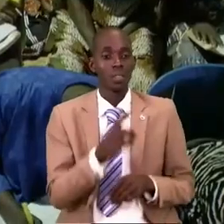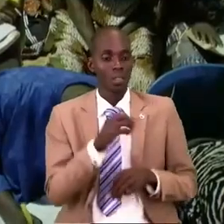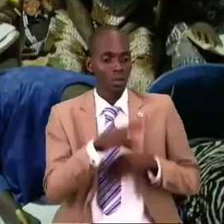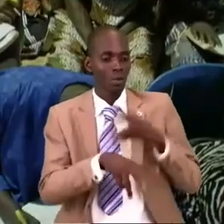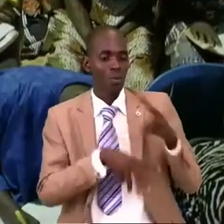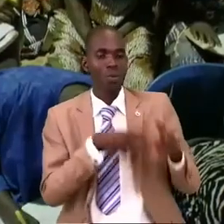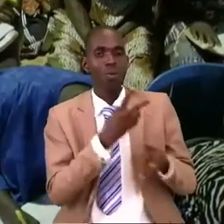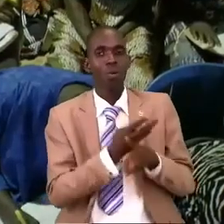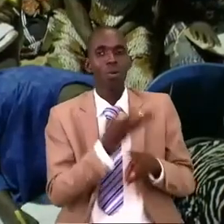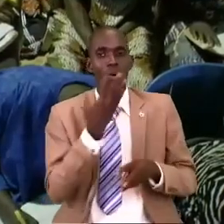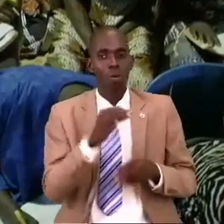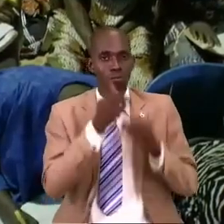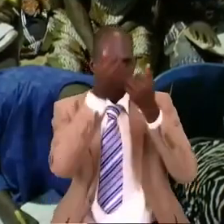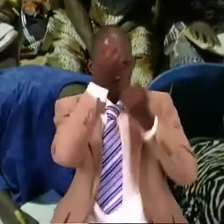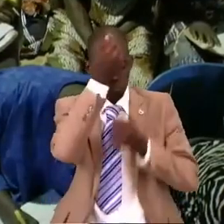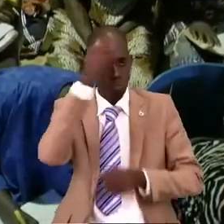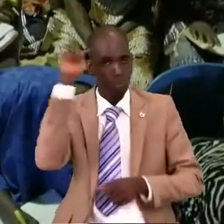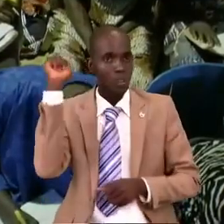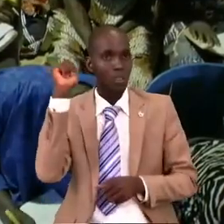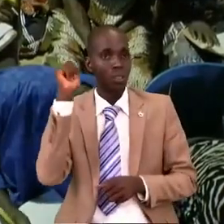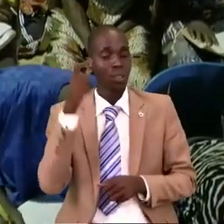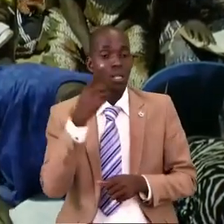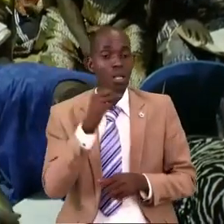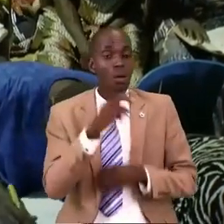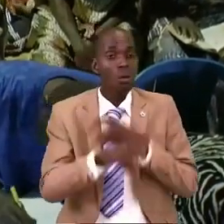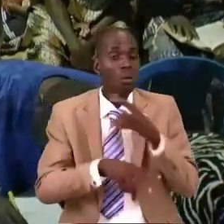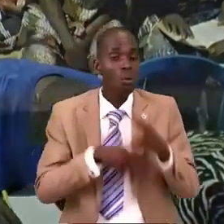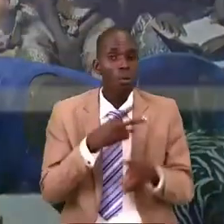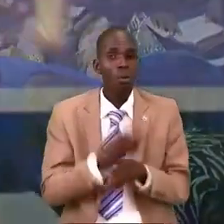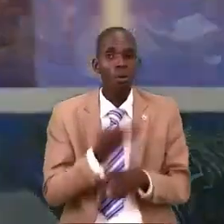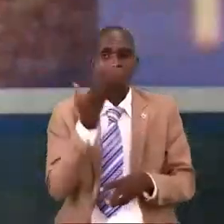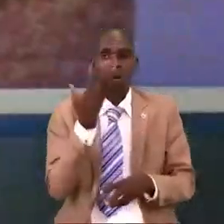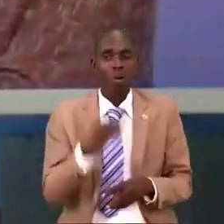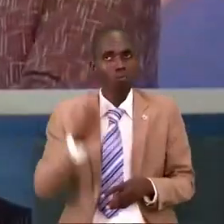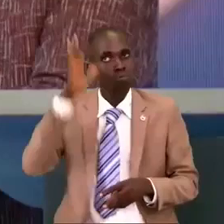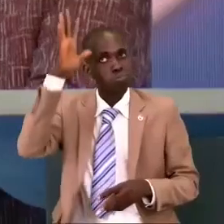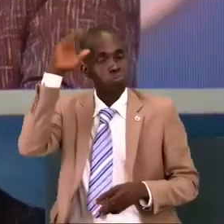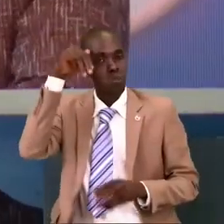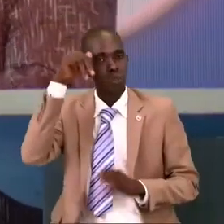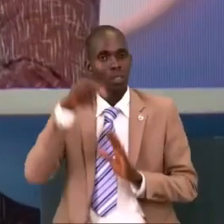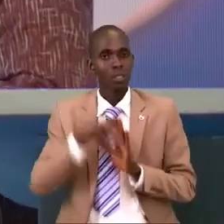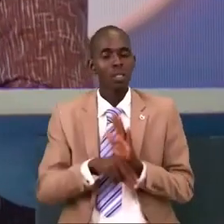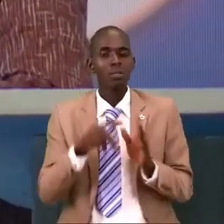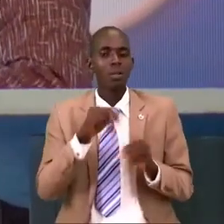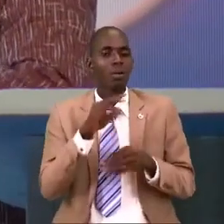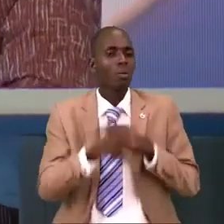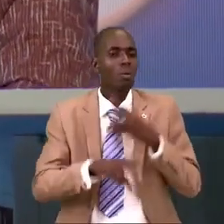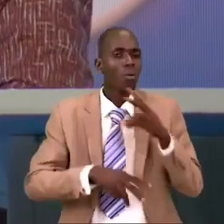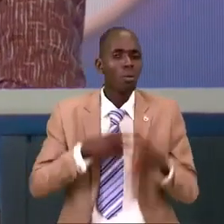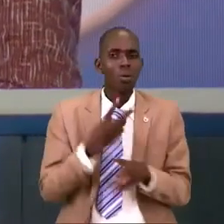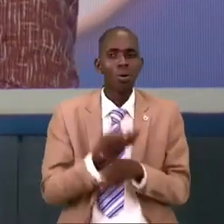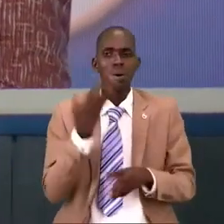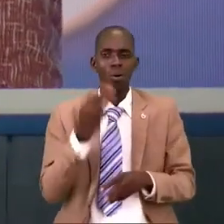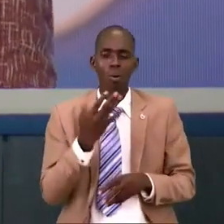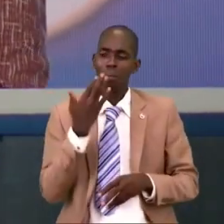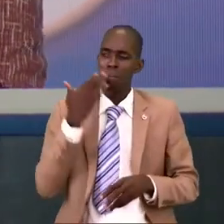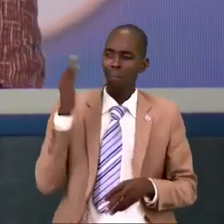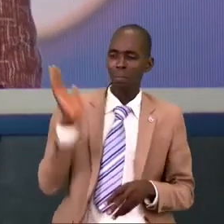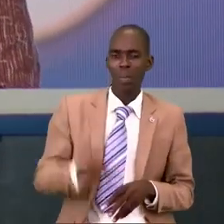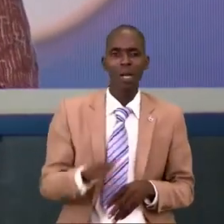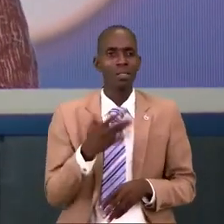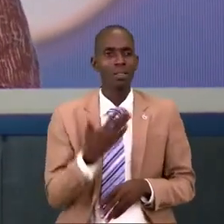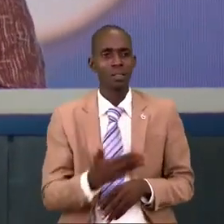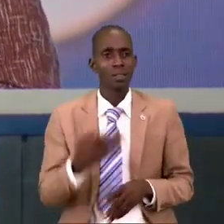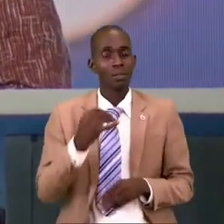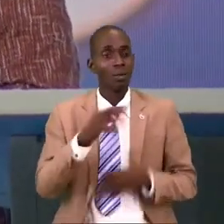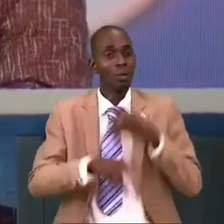of evil, the world of transgression, that now you were with them before, drinking what they